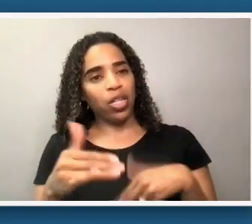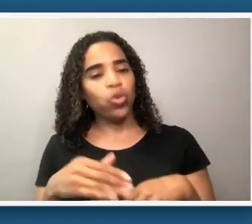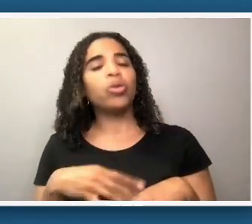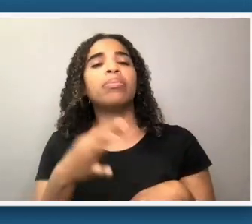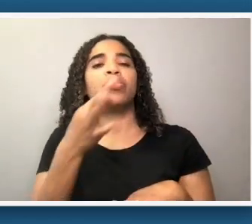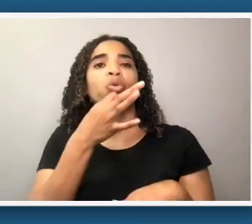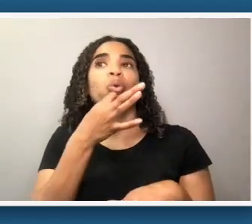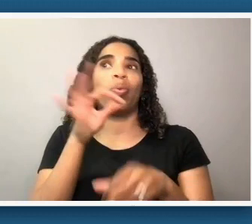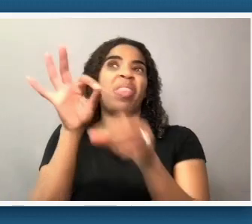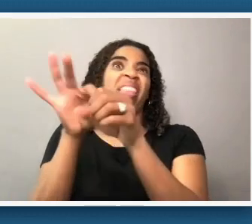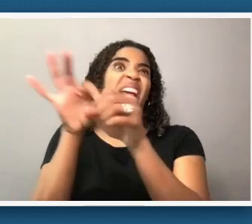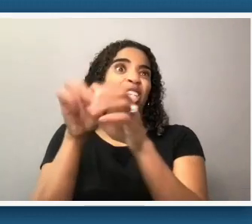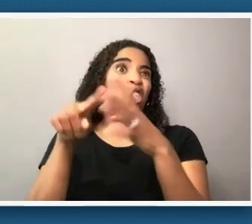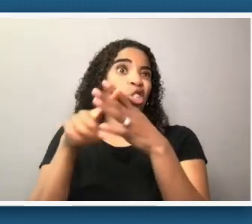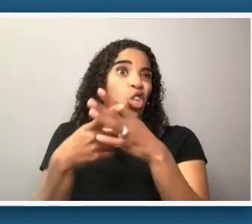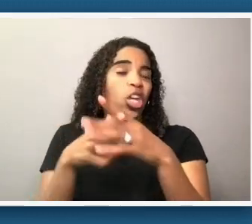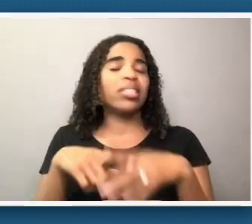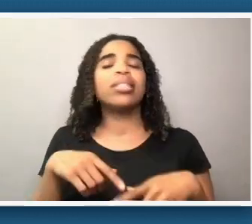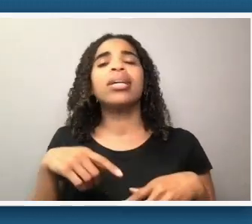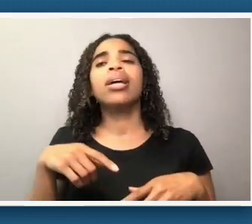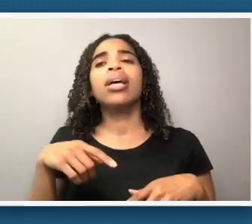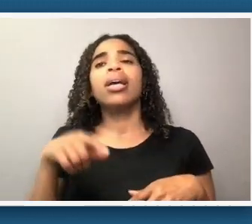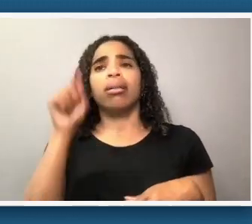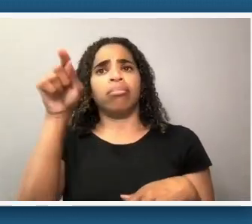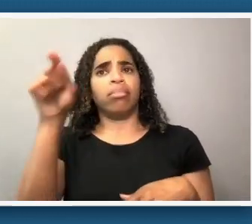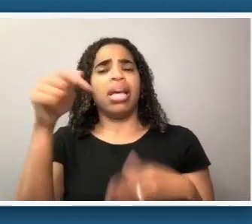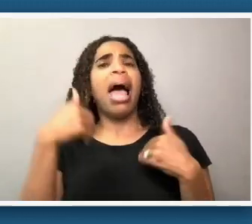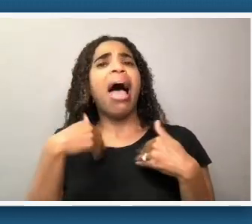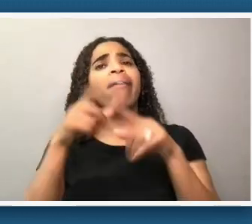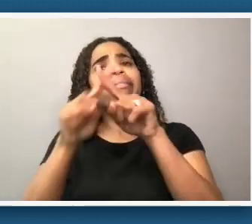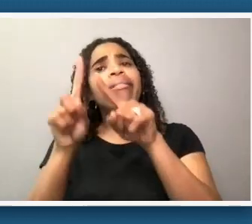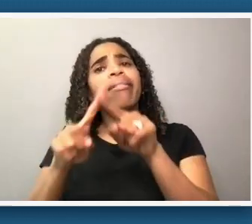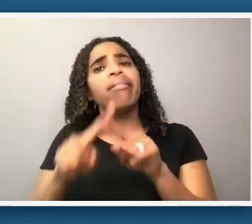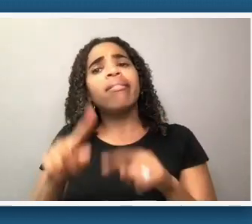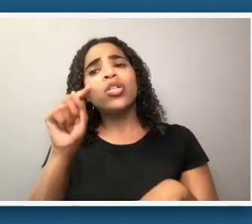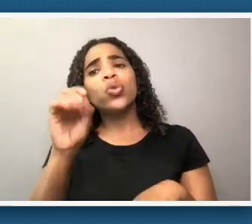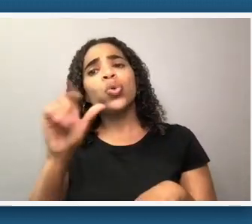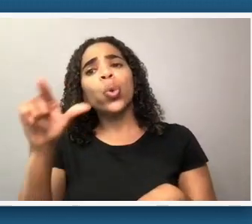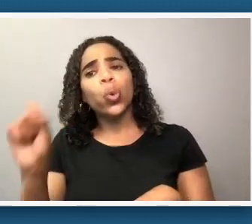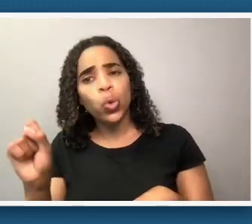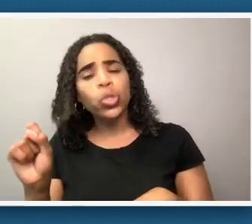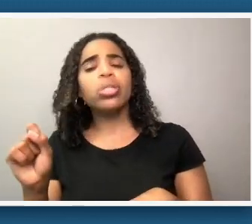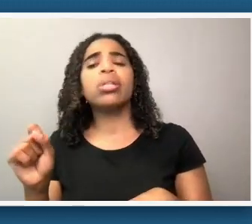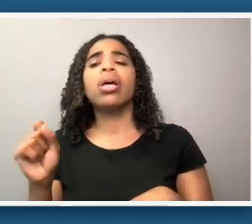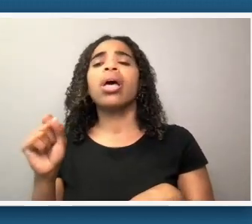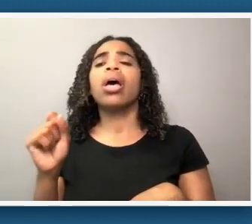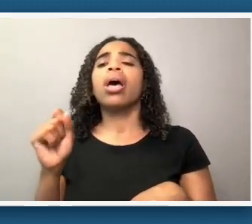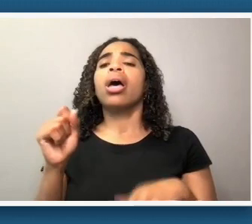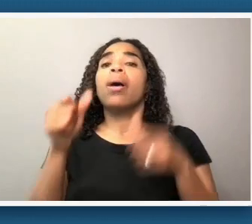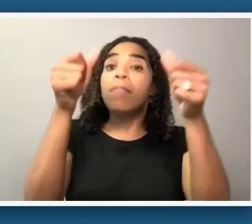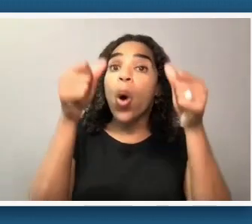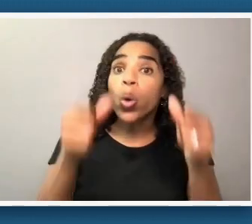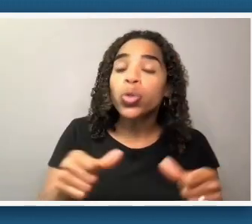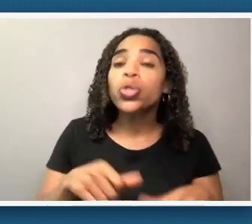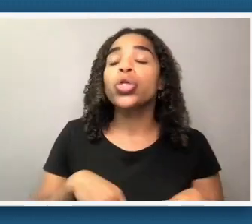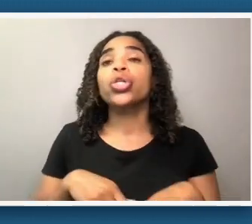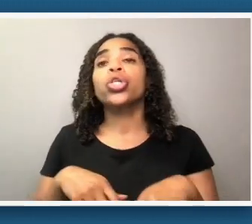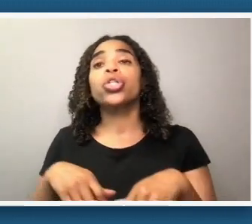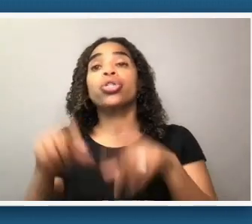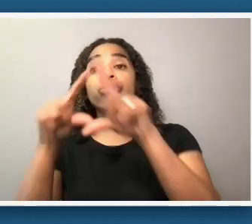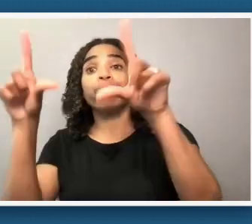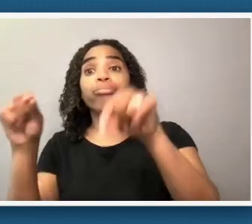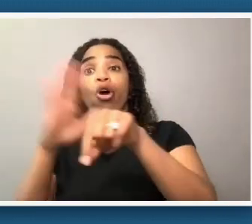here, looking at different tools that candidates have used, whether they be posters or bumper